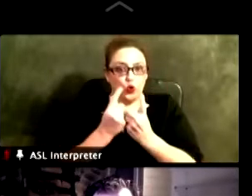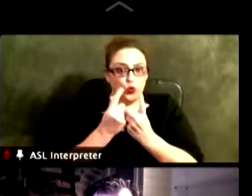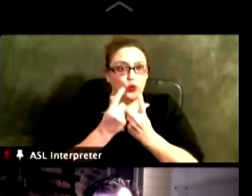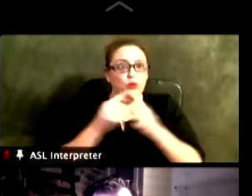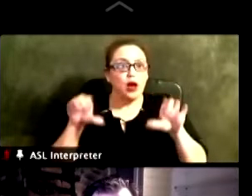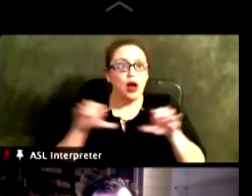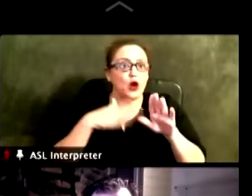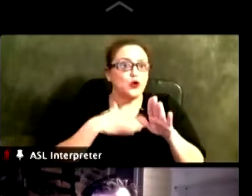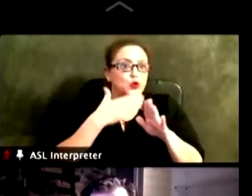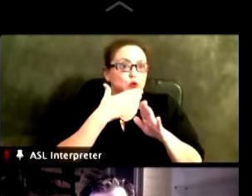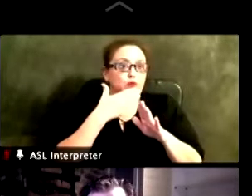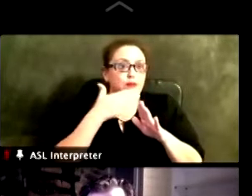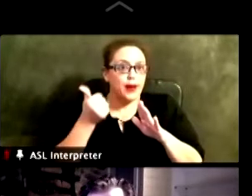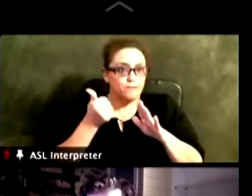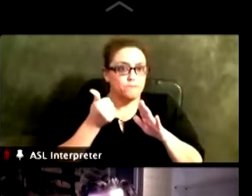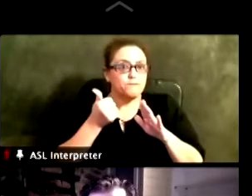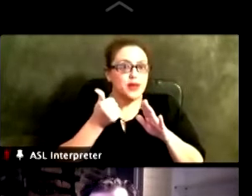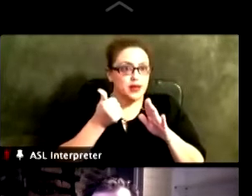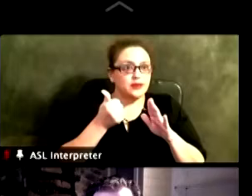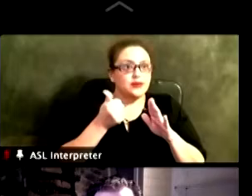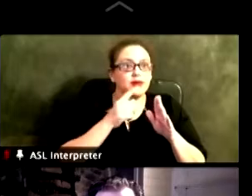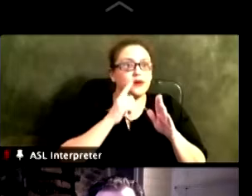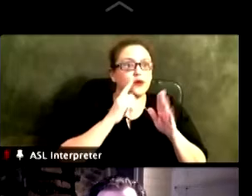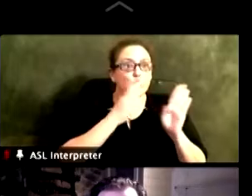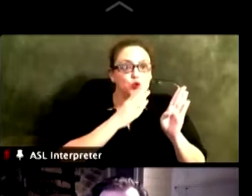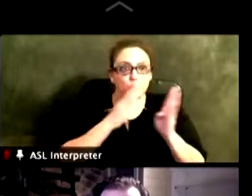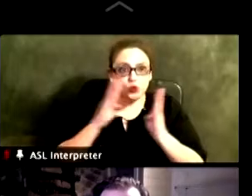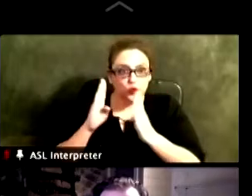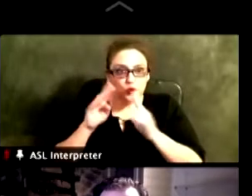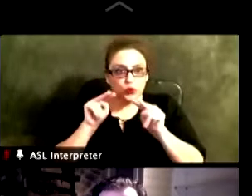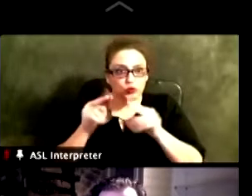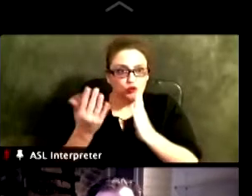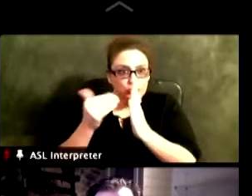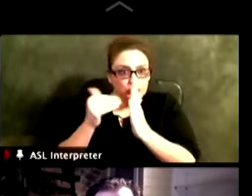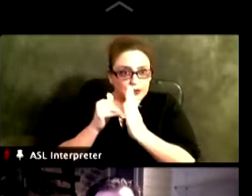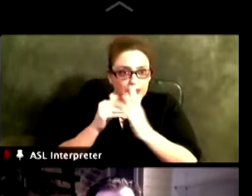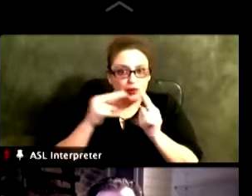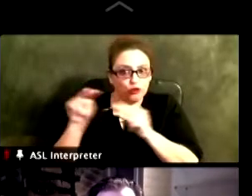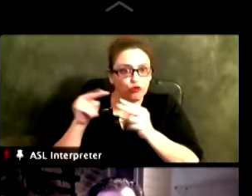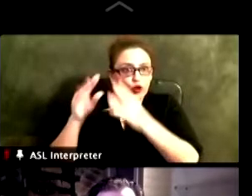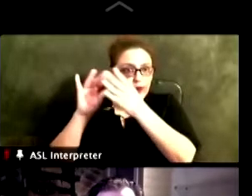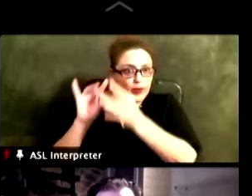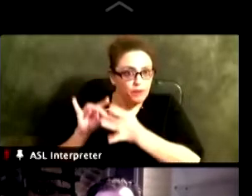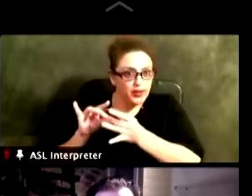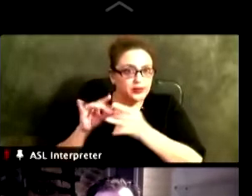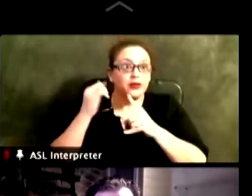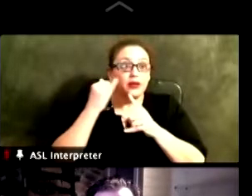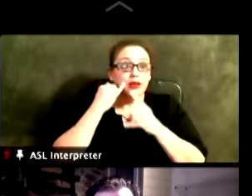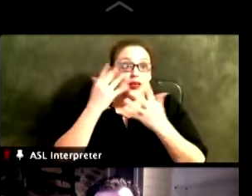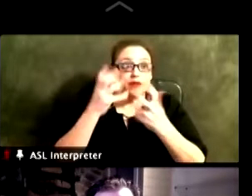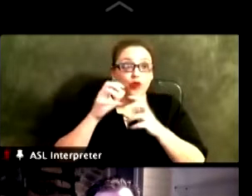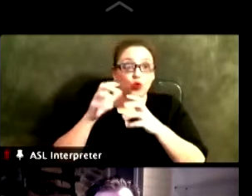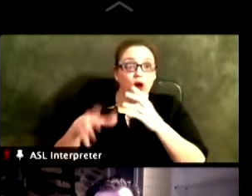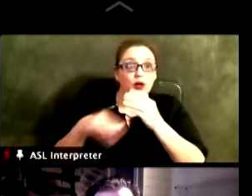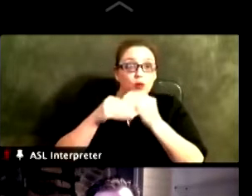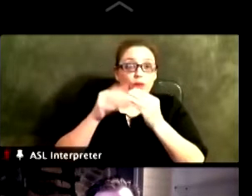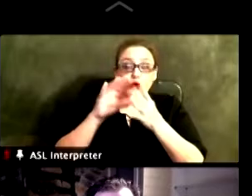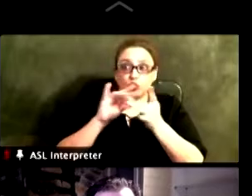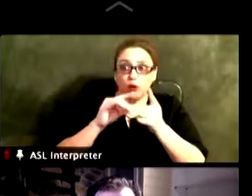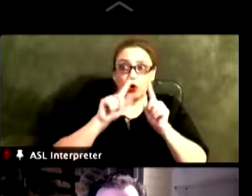to come back to the screen periodically. Again, if you'd like to post a comment rather than speaking, you can either go to